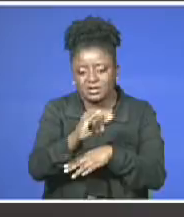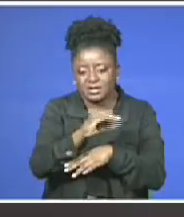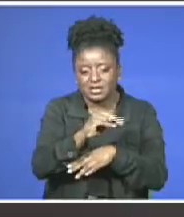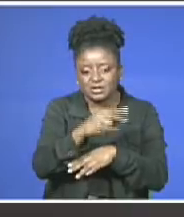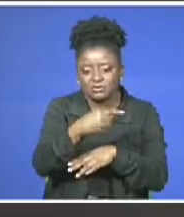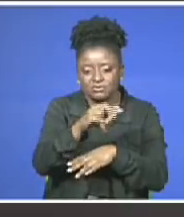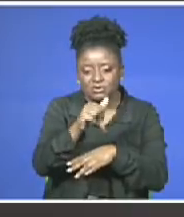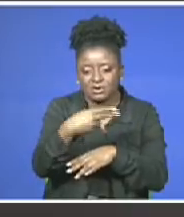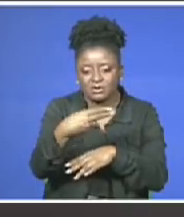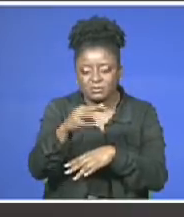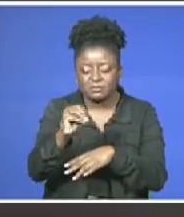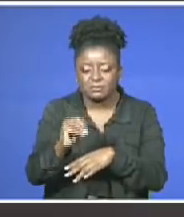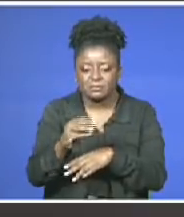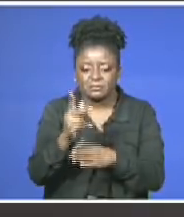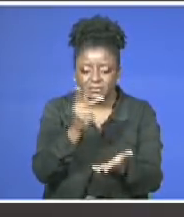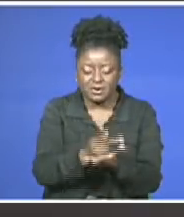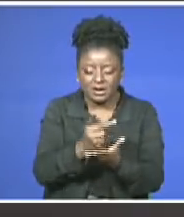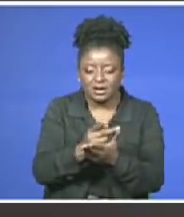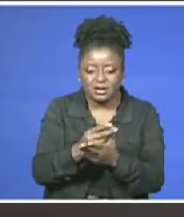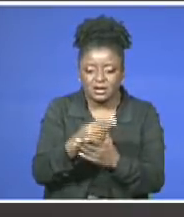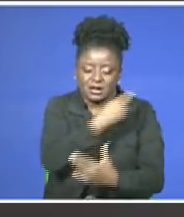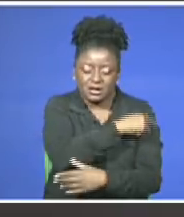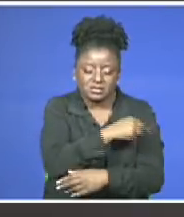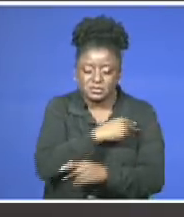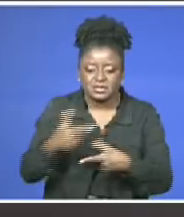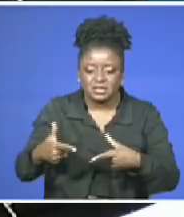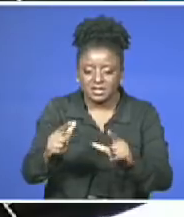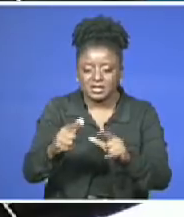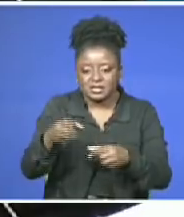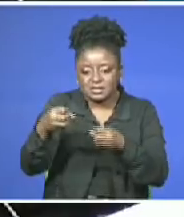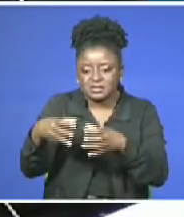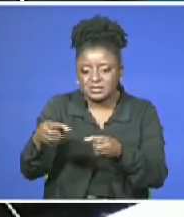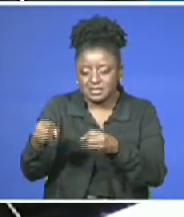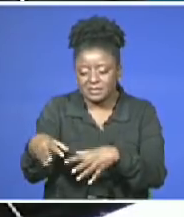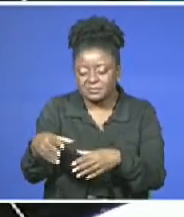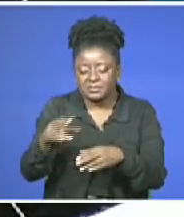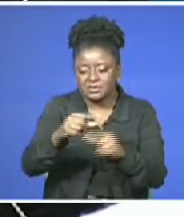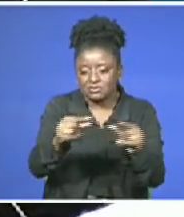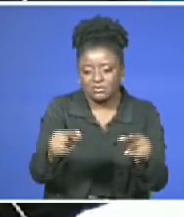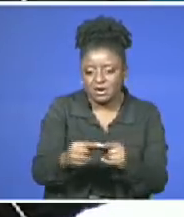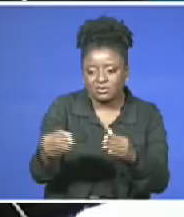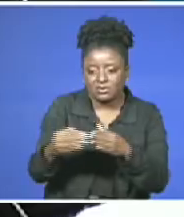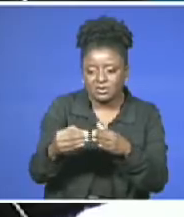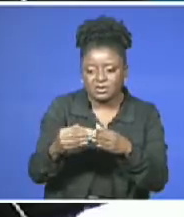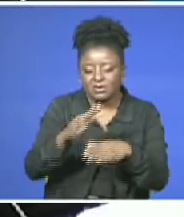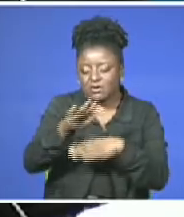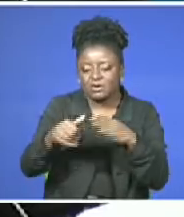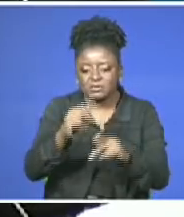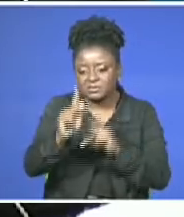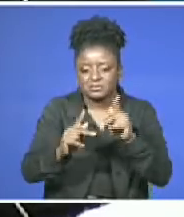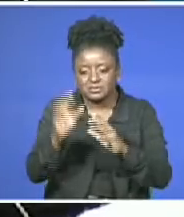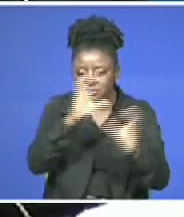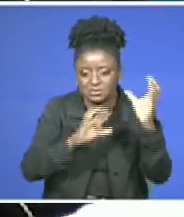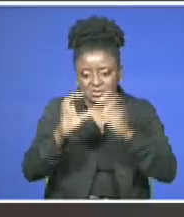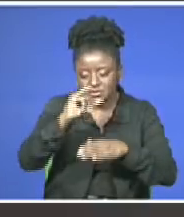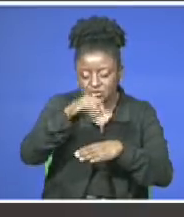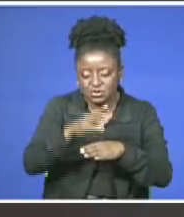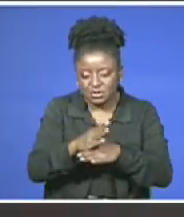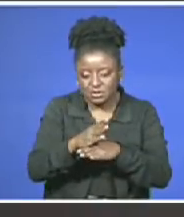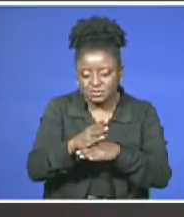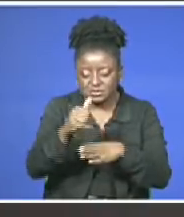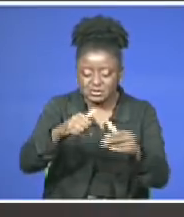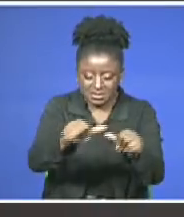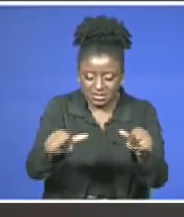Dumping Ground Corner. All job seekers in the area are encouraged to come out